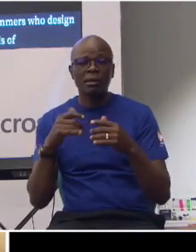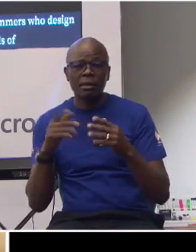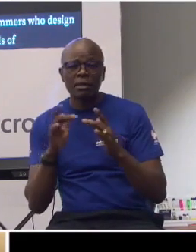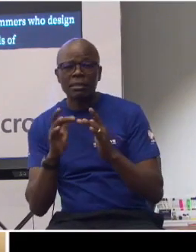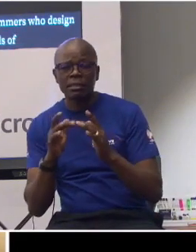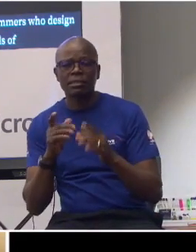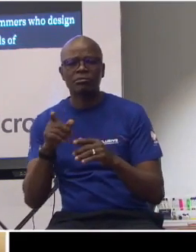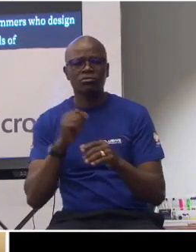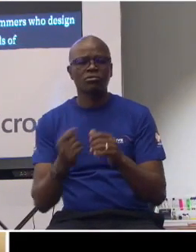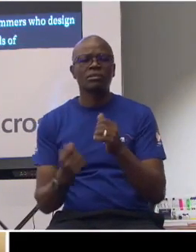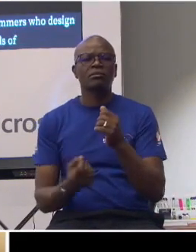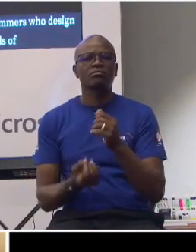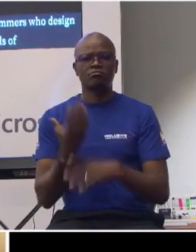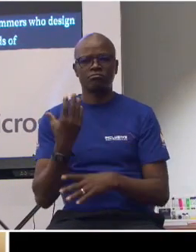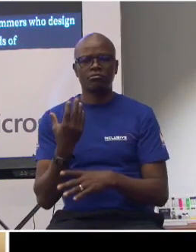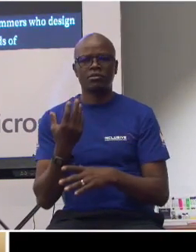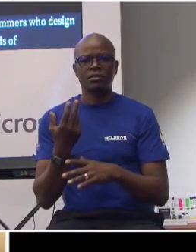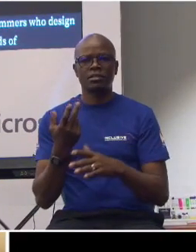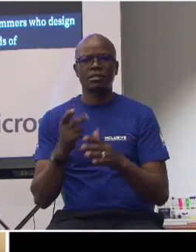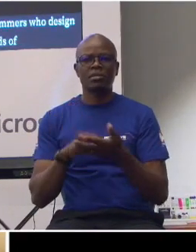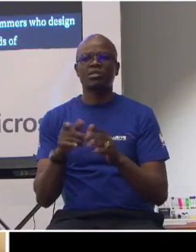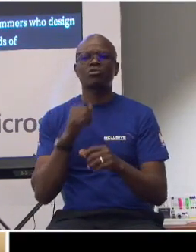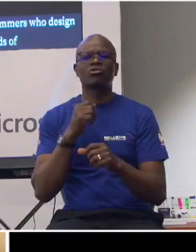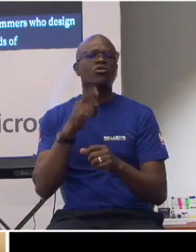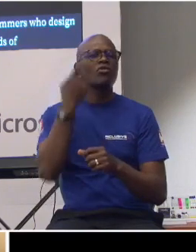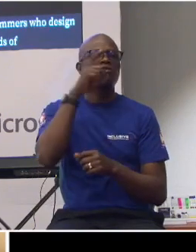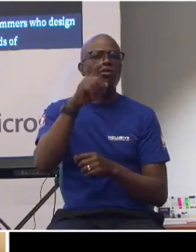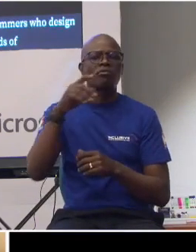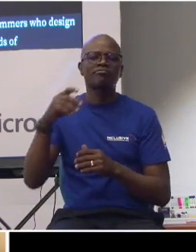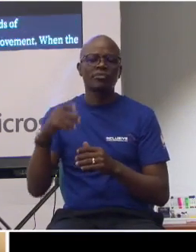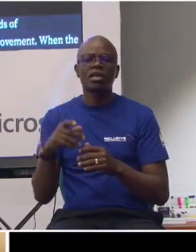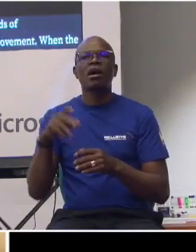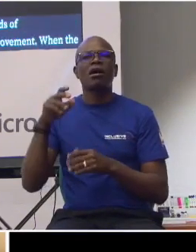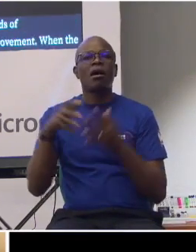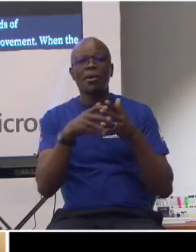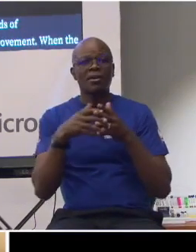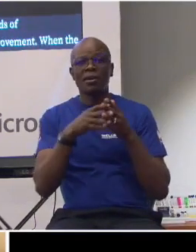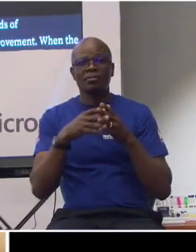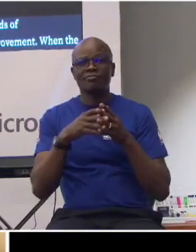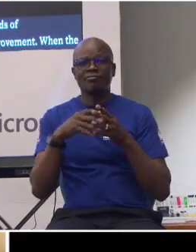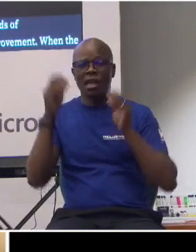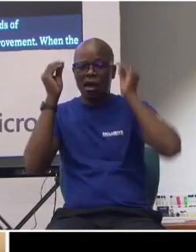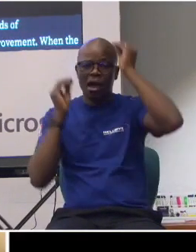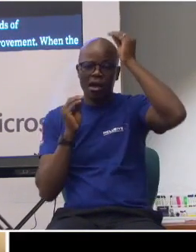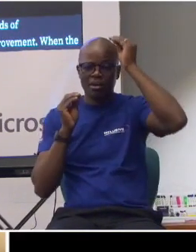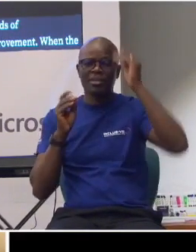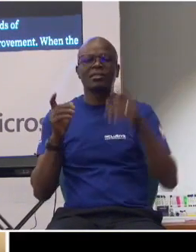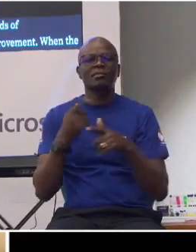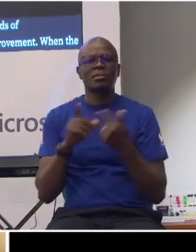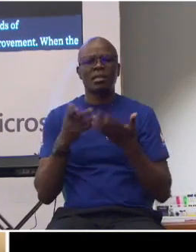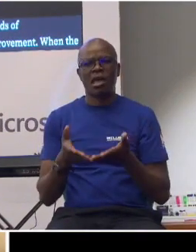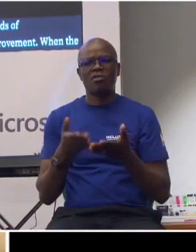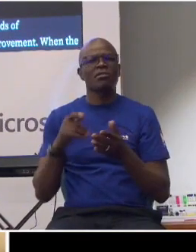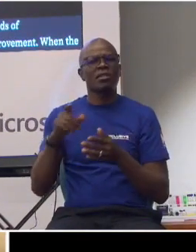to be used for the U.S. Defense Department's command and control communication system. But we very quickly realized that